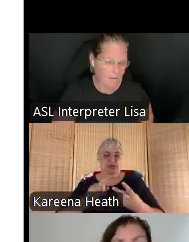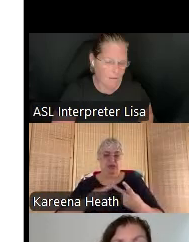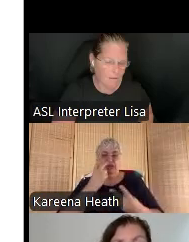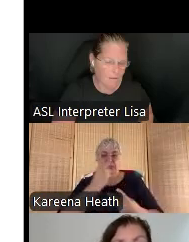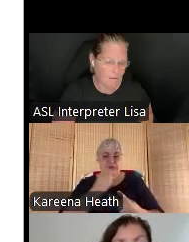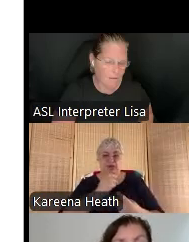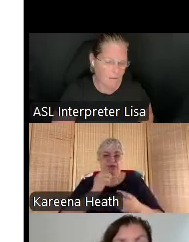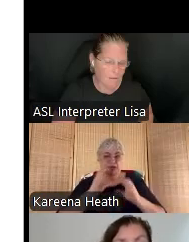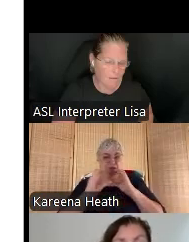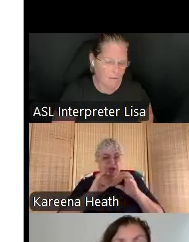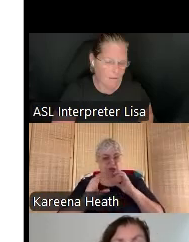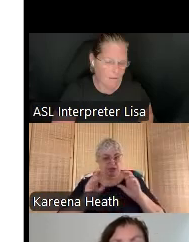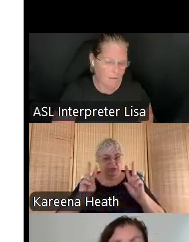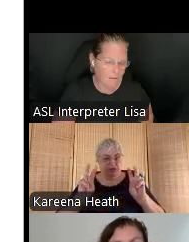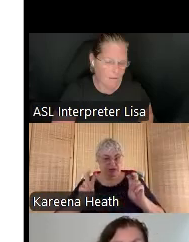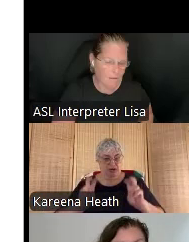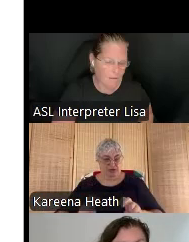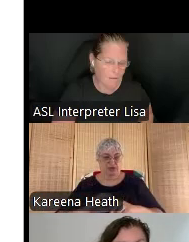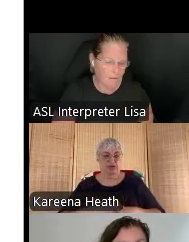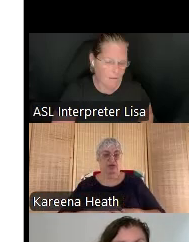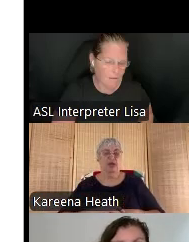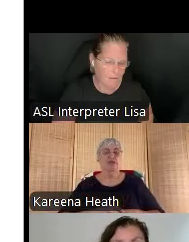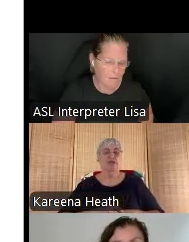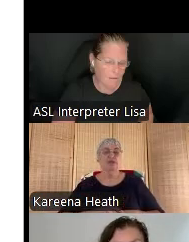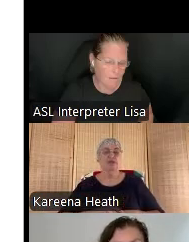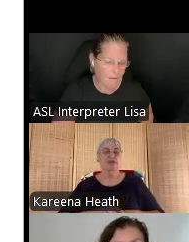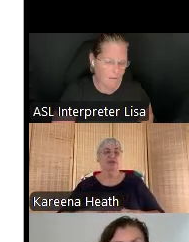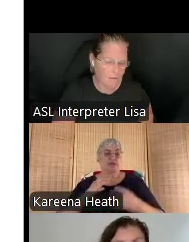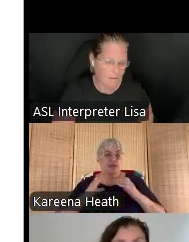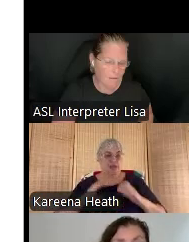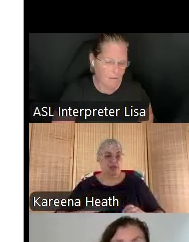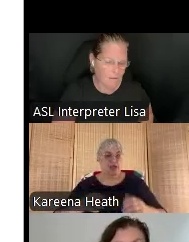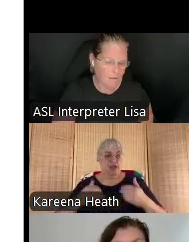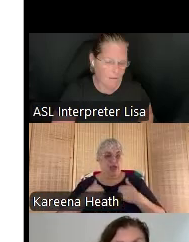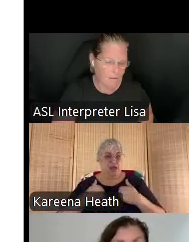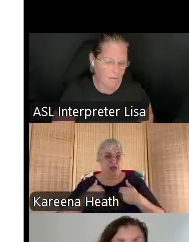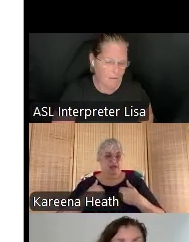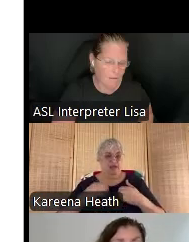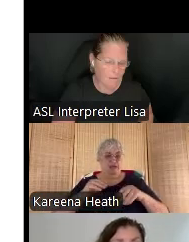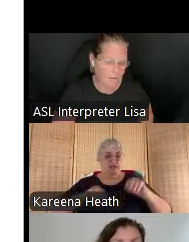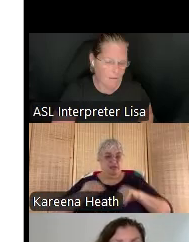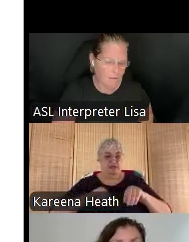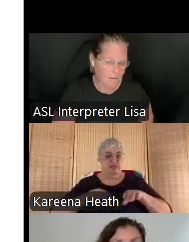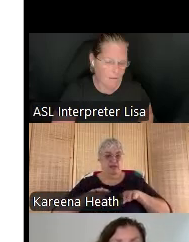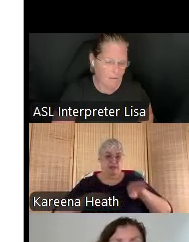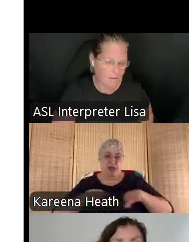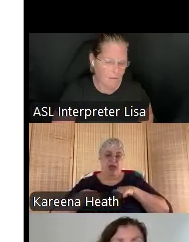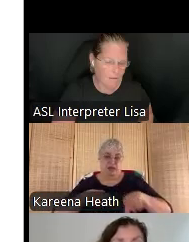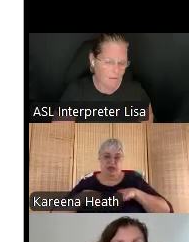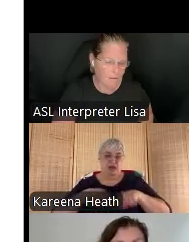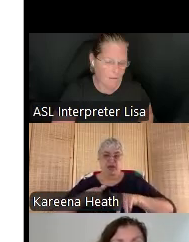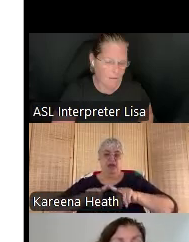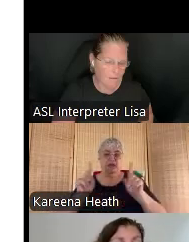or communication deficits? Does the client have mobility or gait issues?